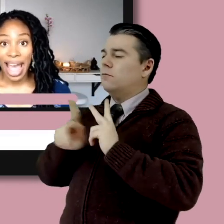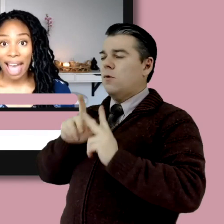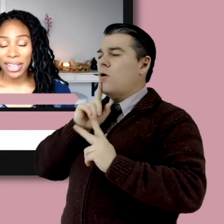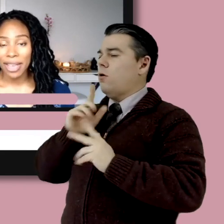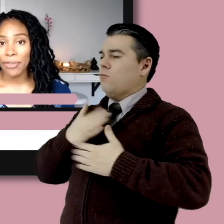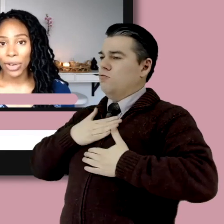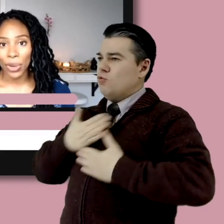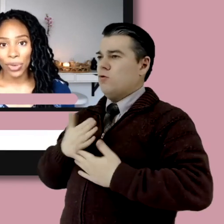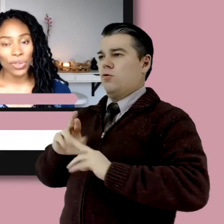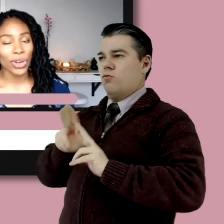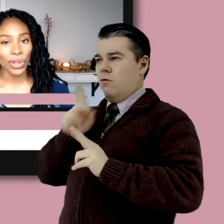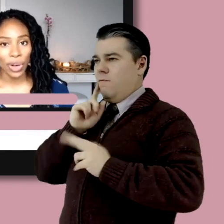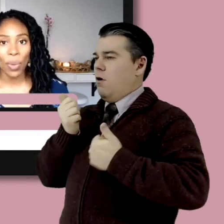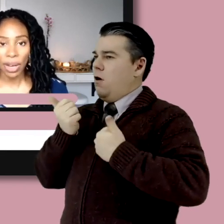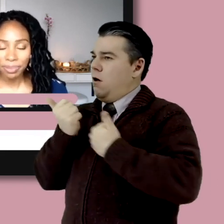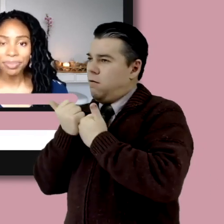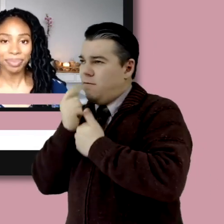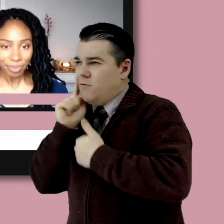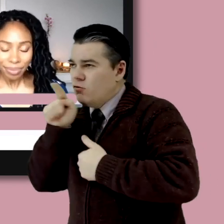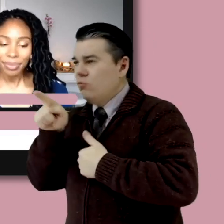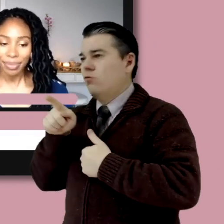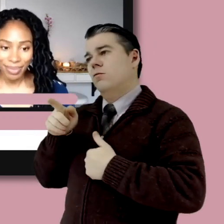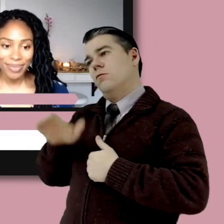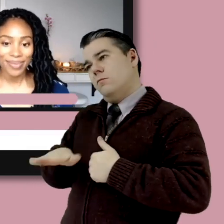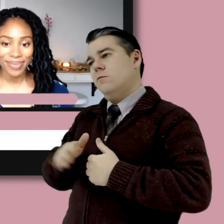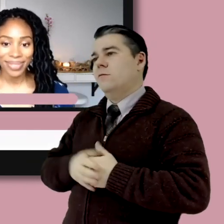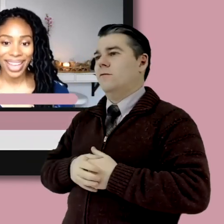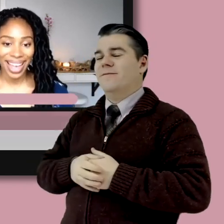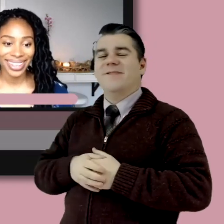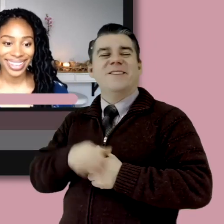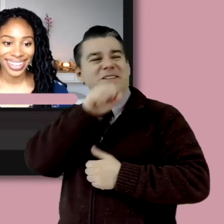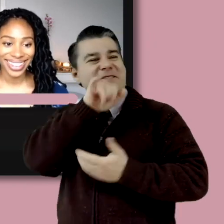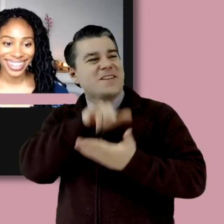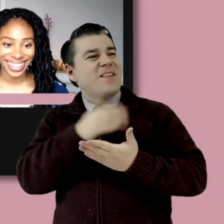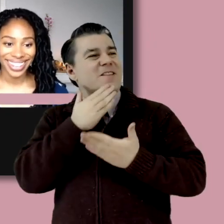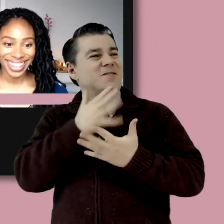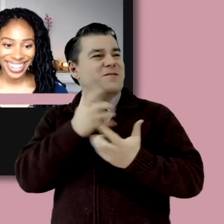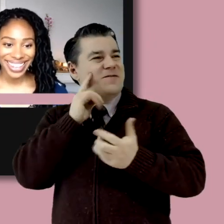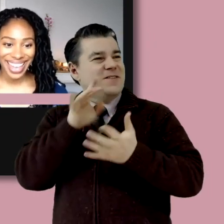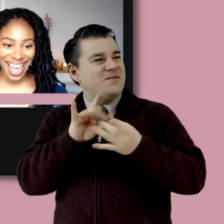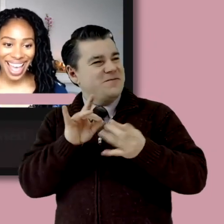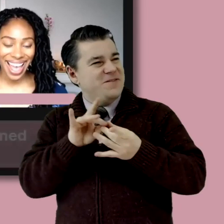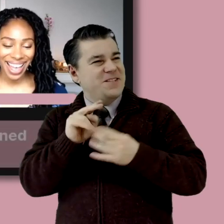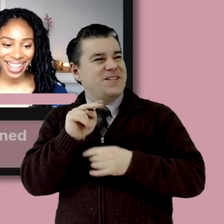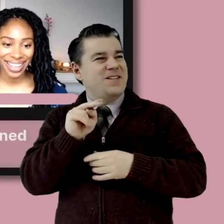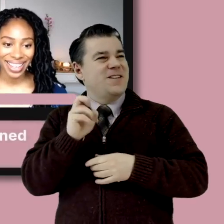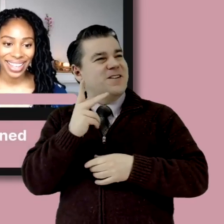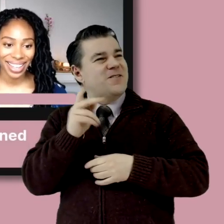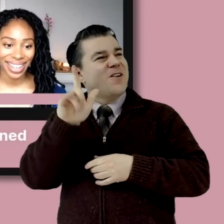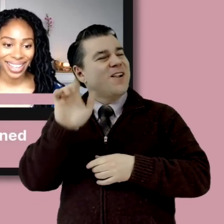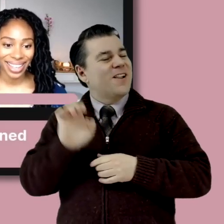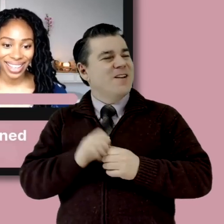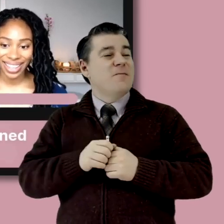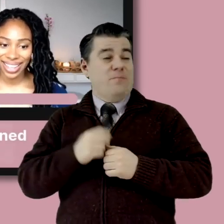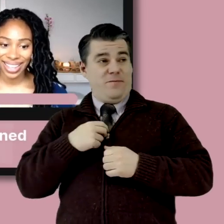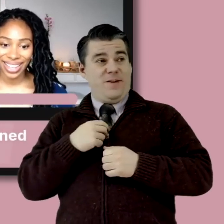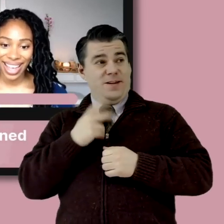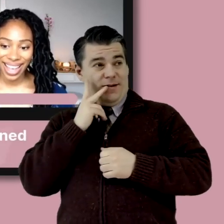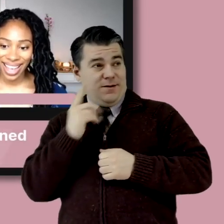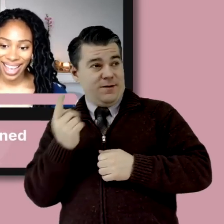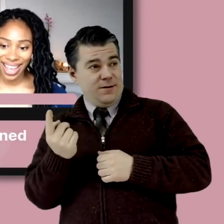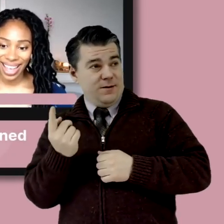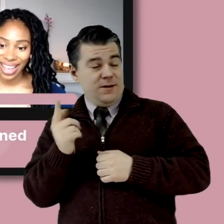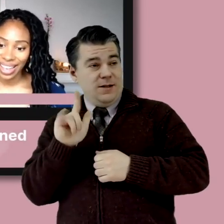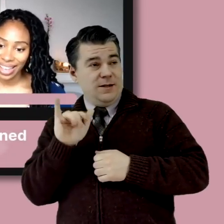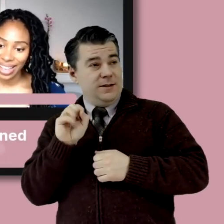ready to advocate for you and for your little one. I love that. Thank you so much for that message, Nicole. Yeah. And I see something that Lisa just